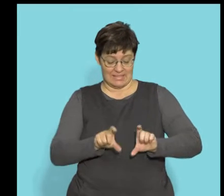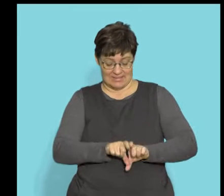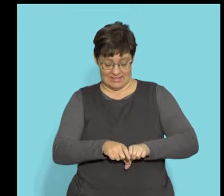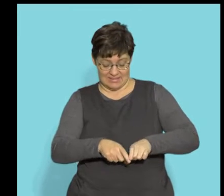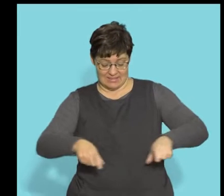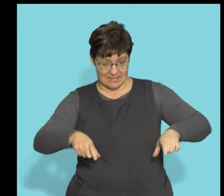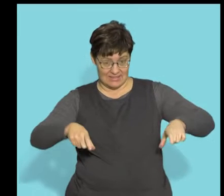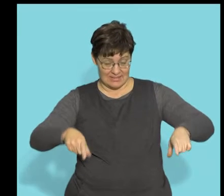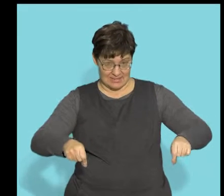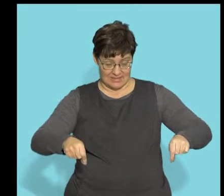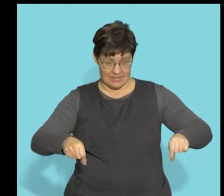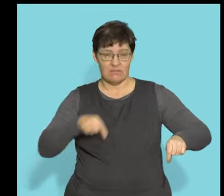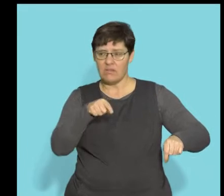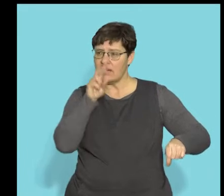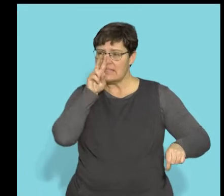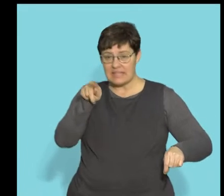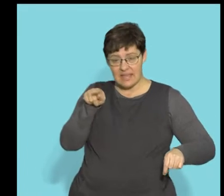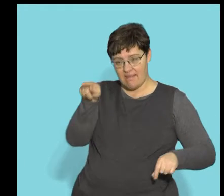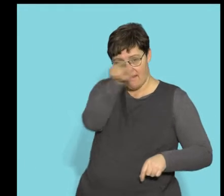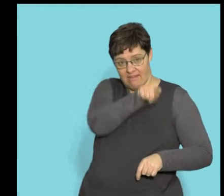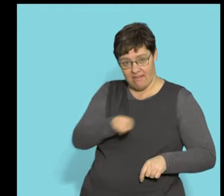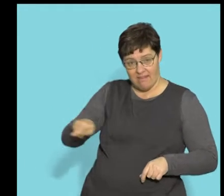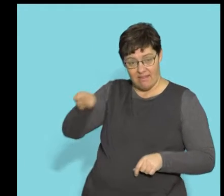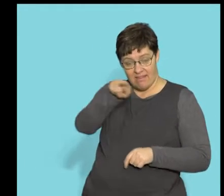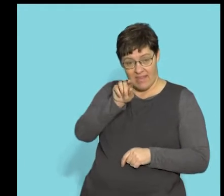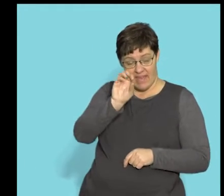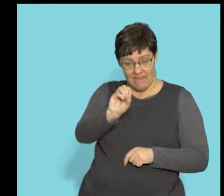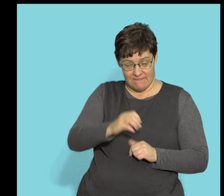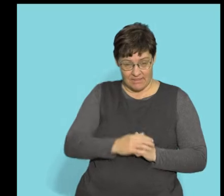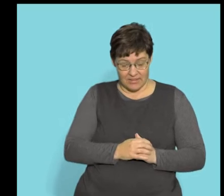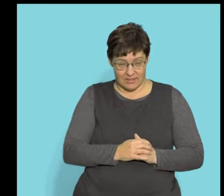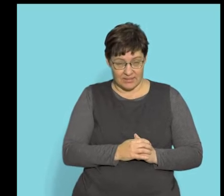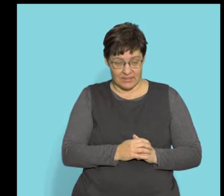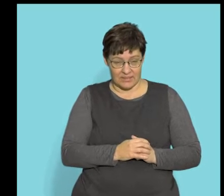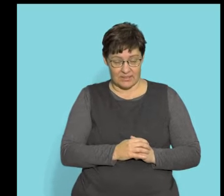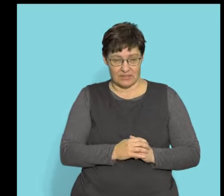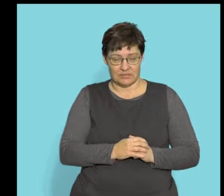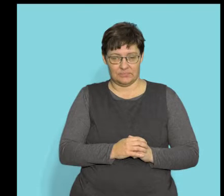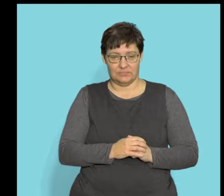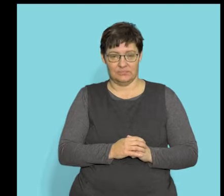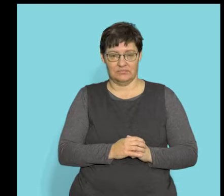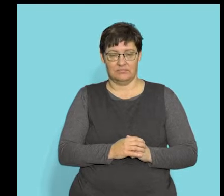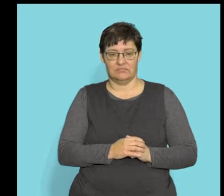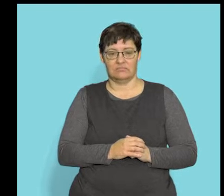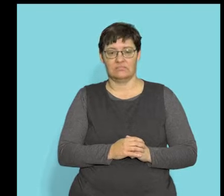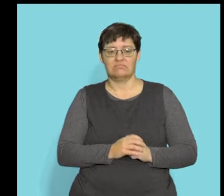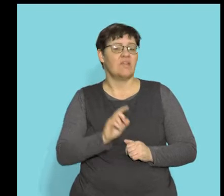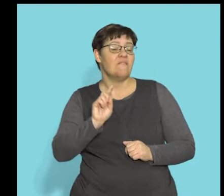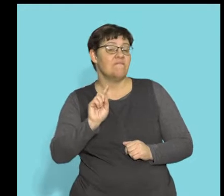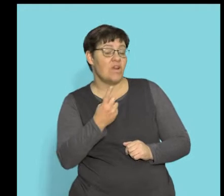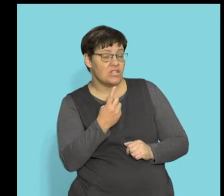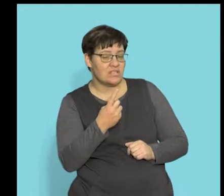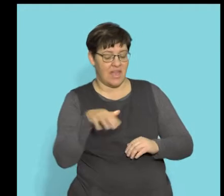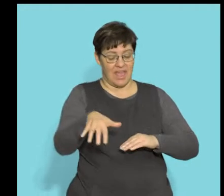can see the base of this particular box is this bottom rectangle. So I'm first going to calculate the